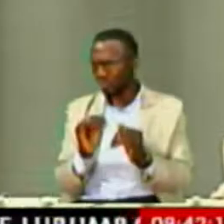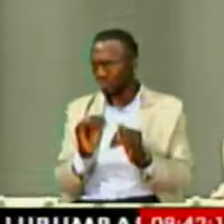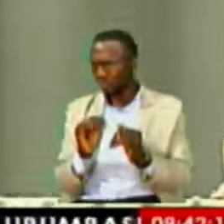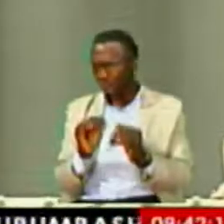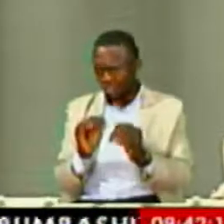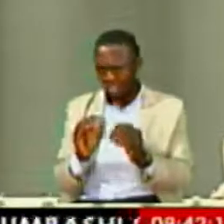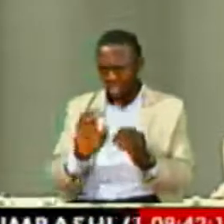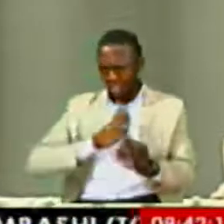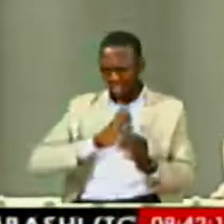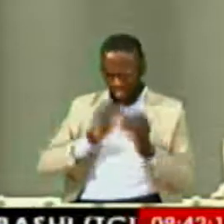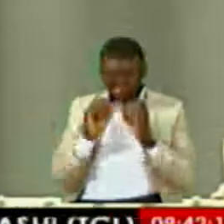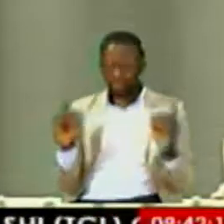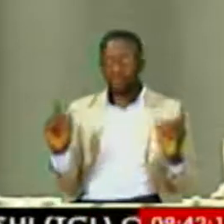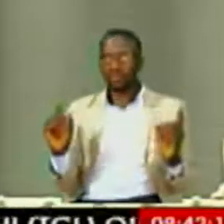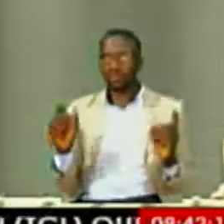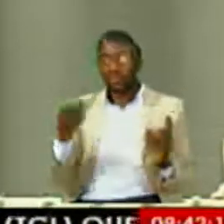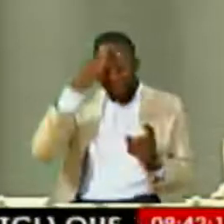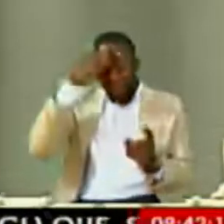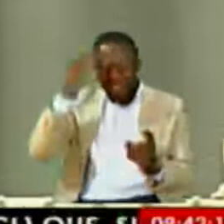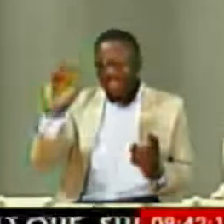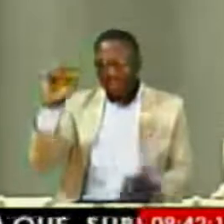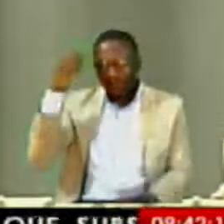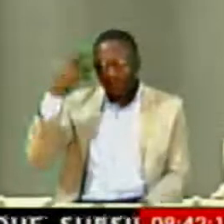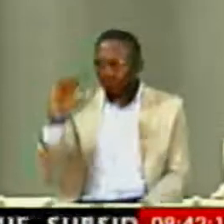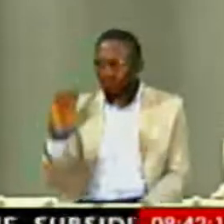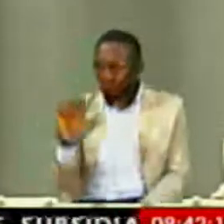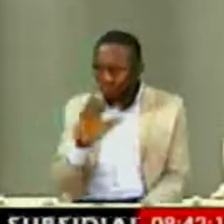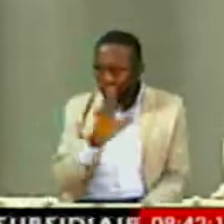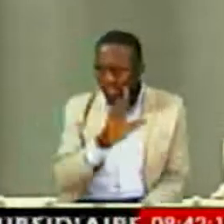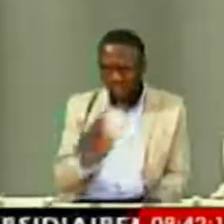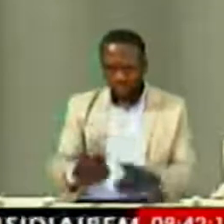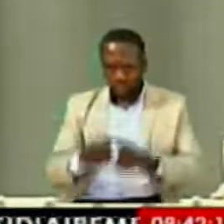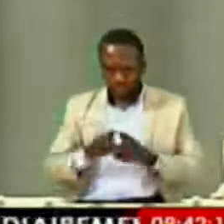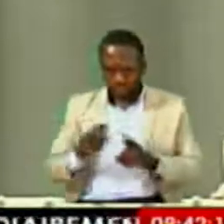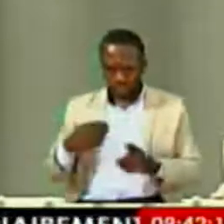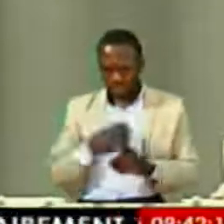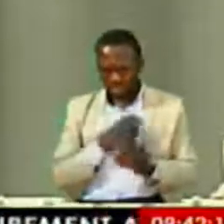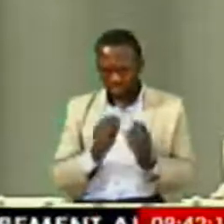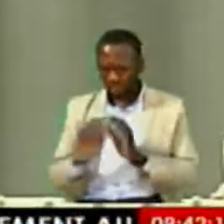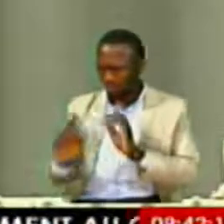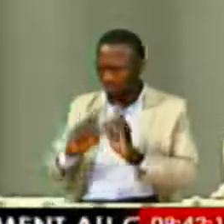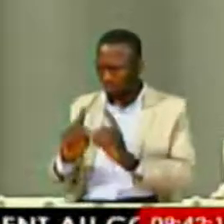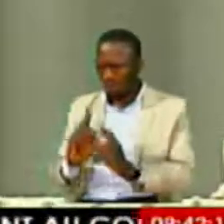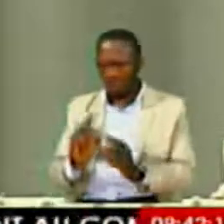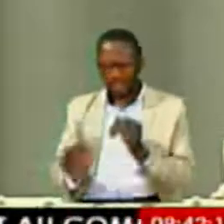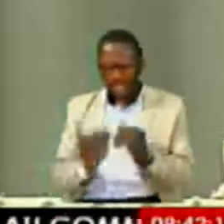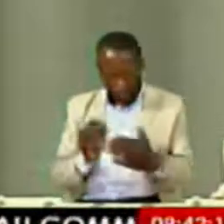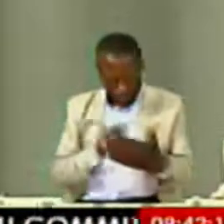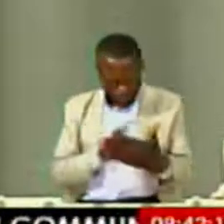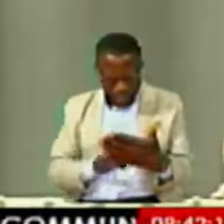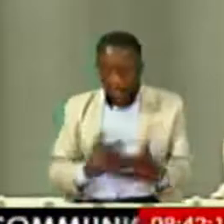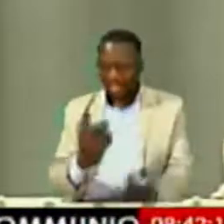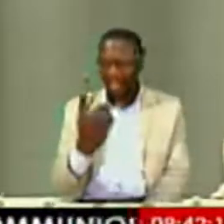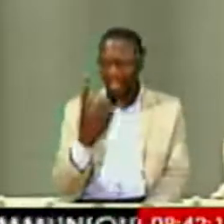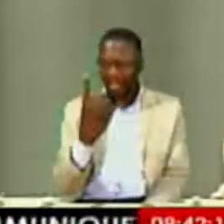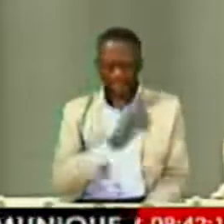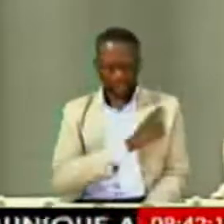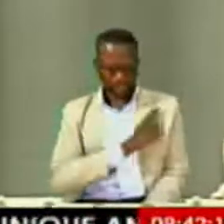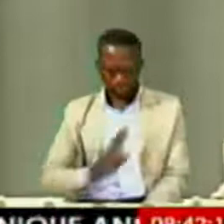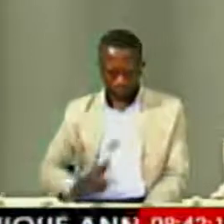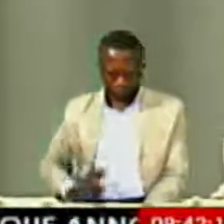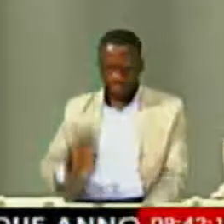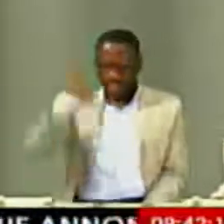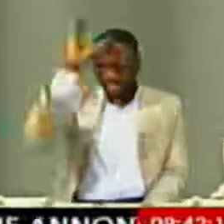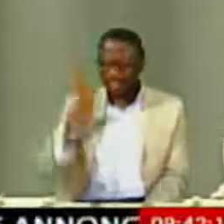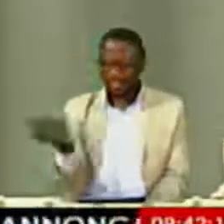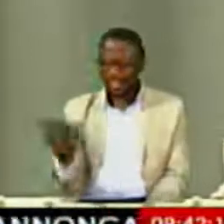lui, comme nous l'avons lu, as we read it, si vous lisez 1 roi 19, if you read in 1 King 19,